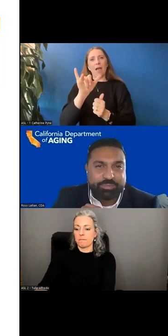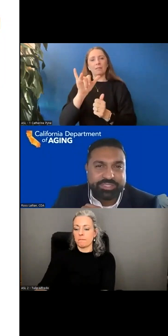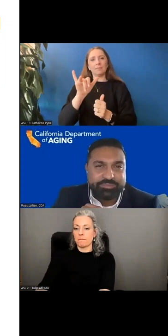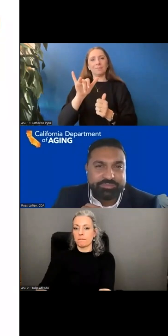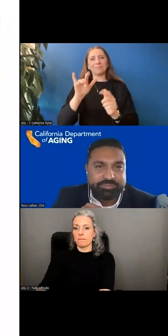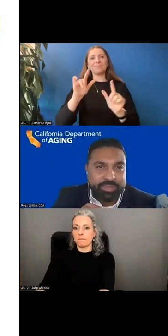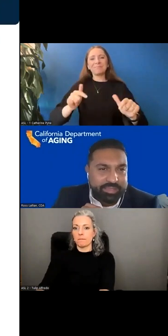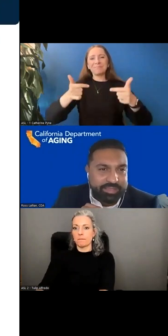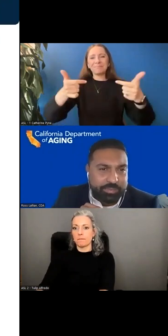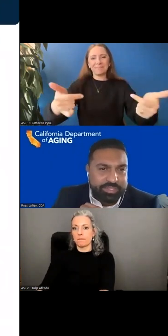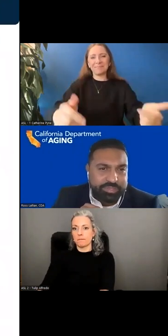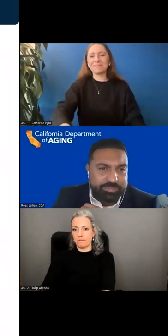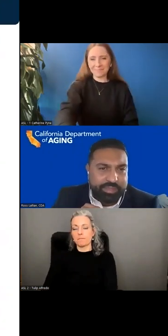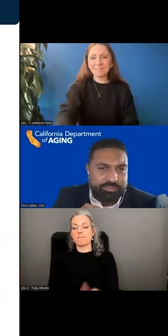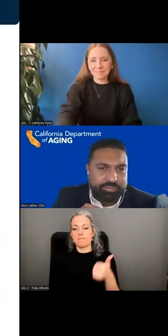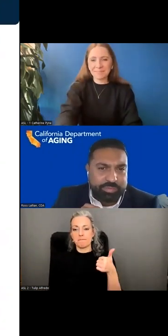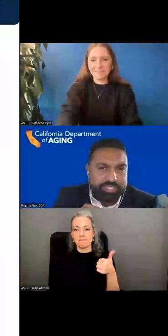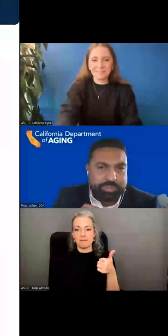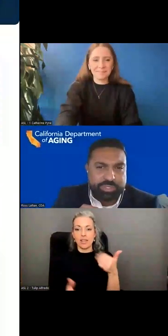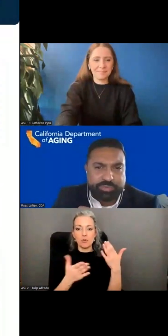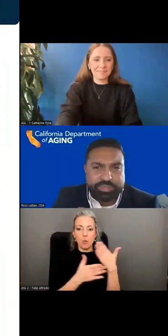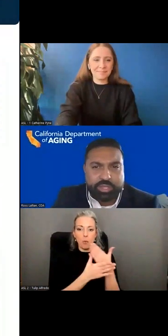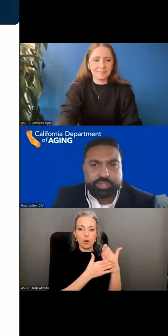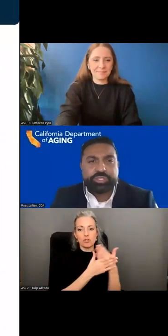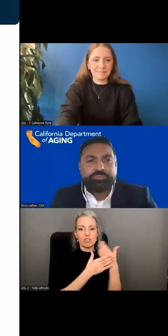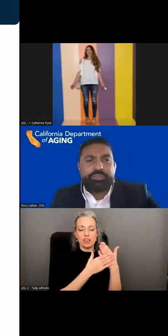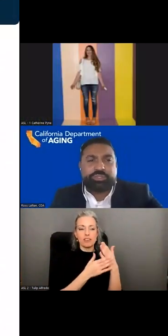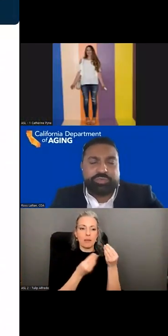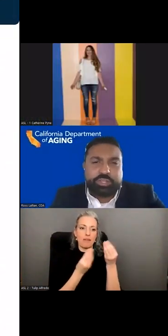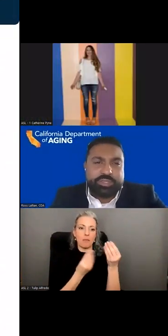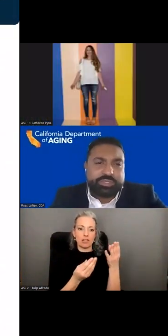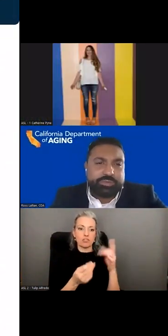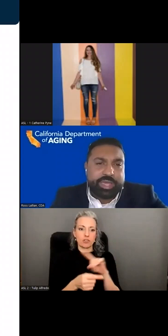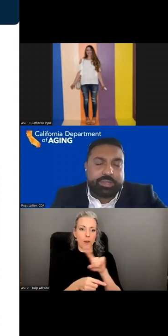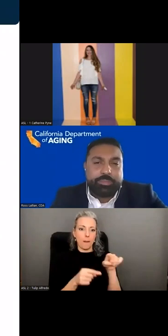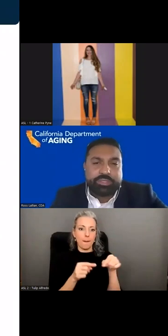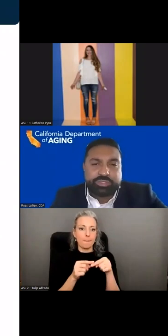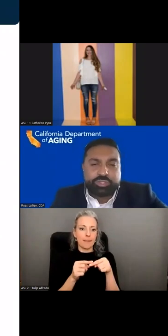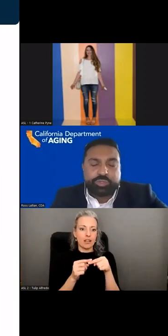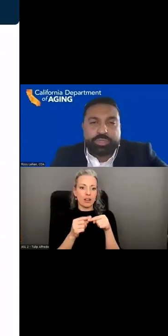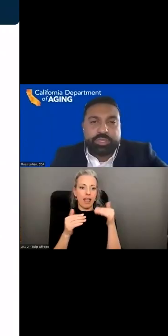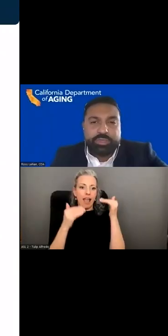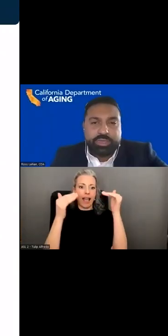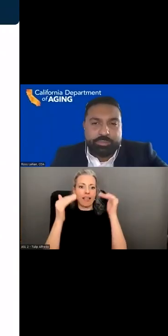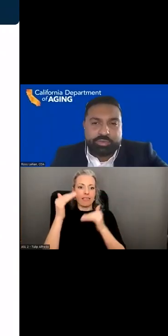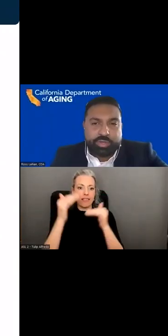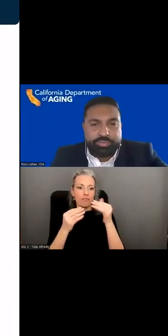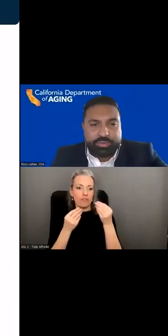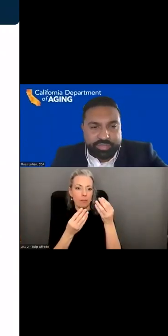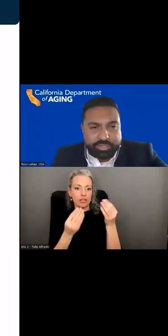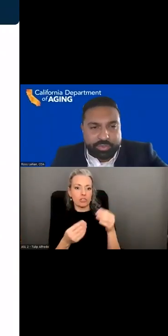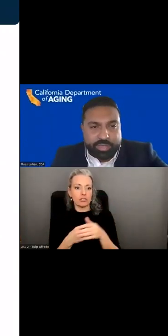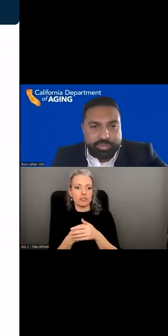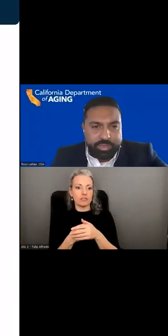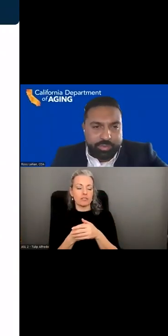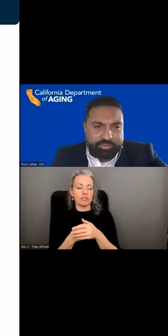next slide, please. So I want to share some high-level information about survey methodology, and the survey domains include economic and social well-being, behavioral health,